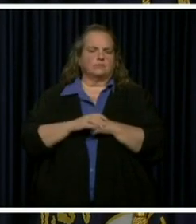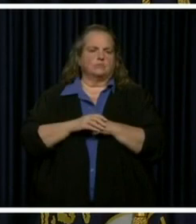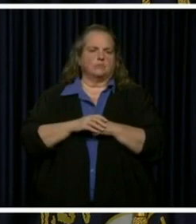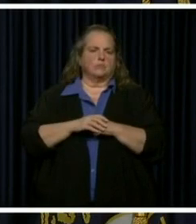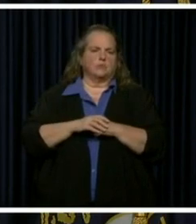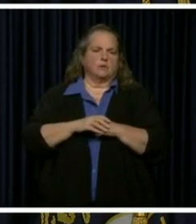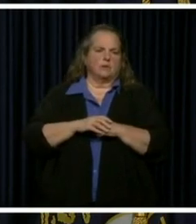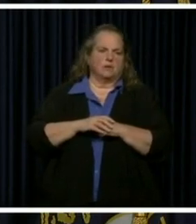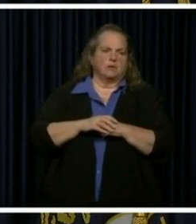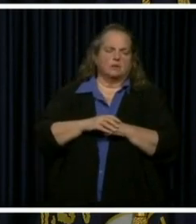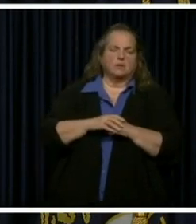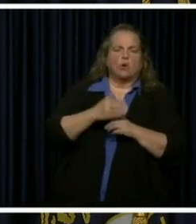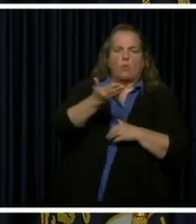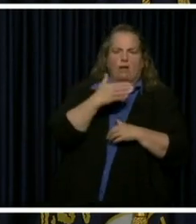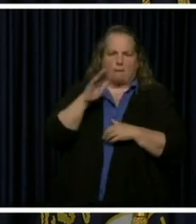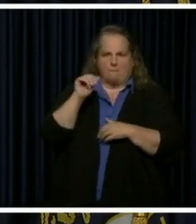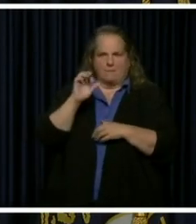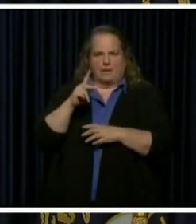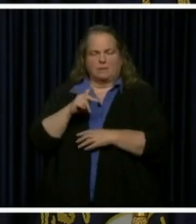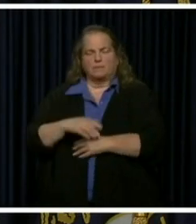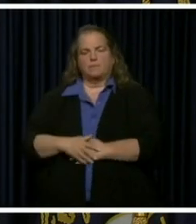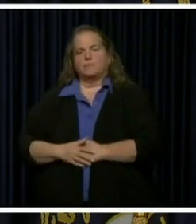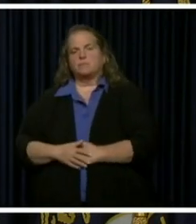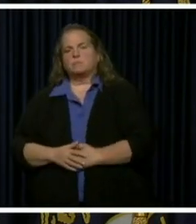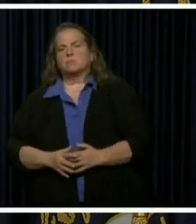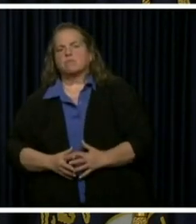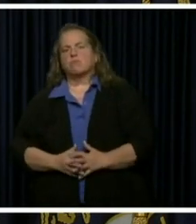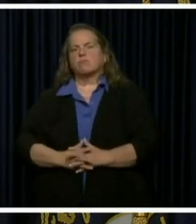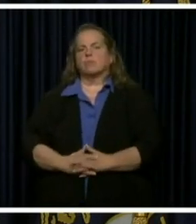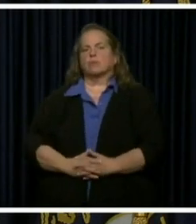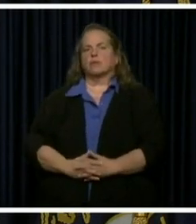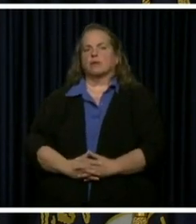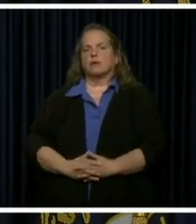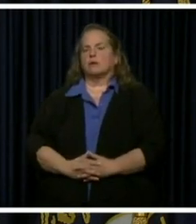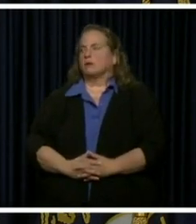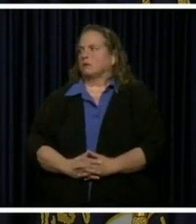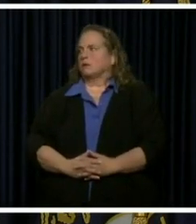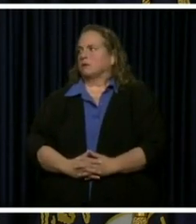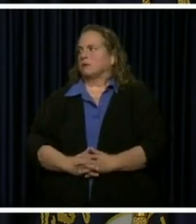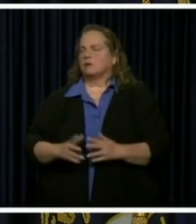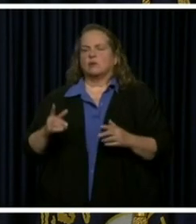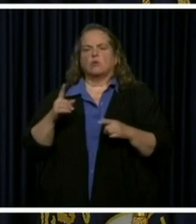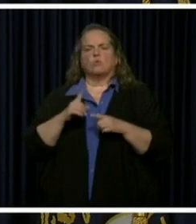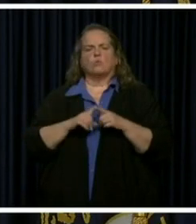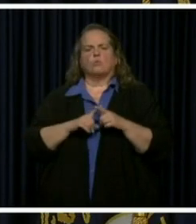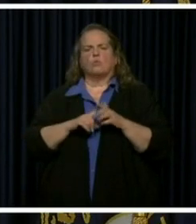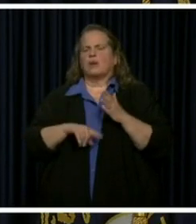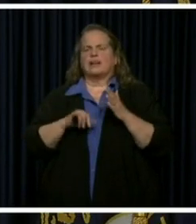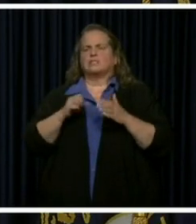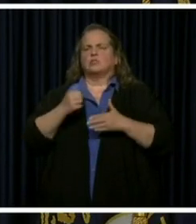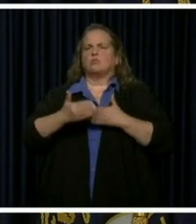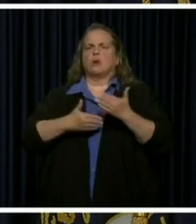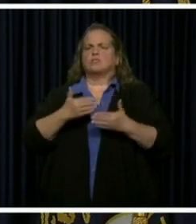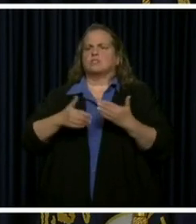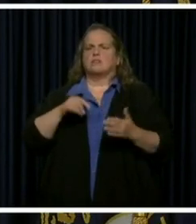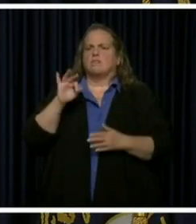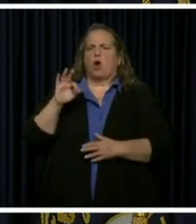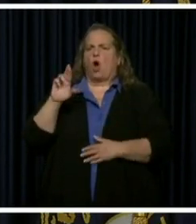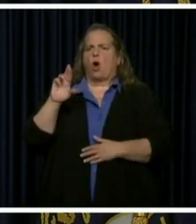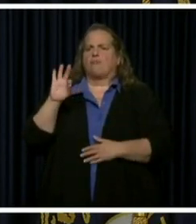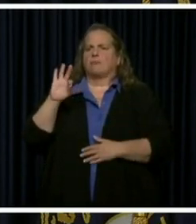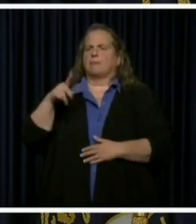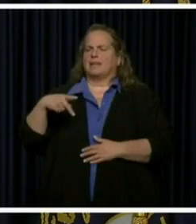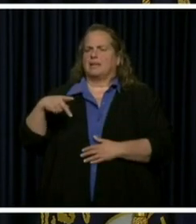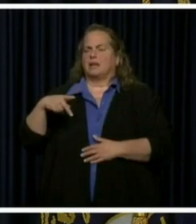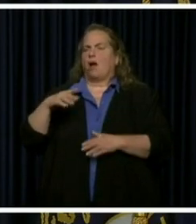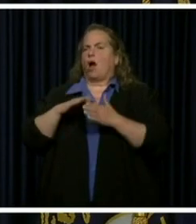back. So what is the process with the RFP on contact tracers? Has that been awarded yet? Is